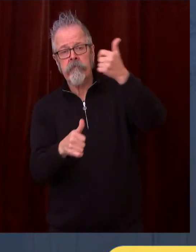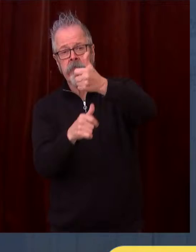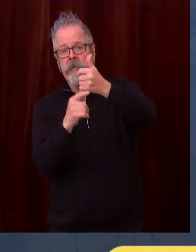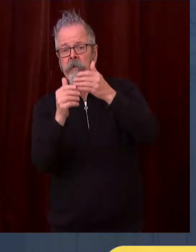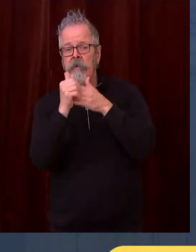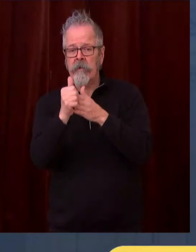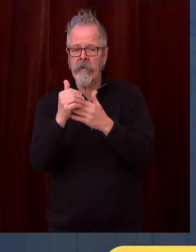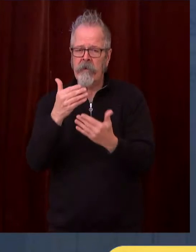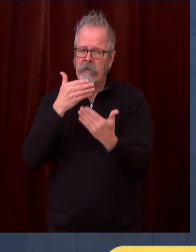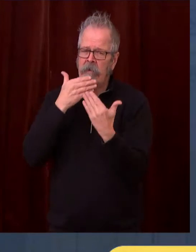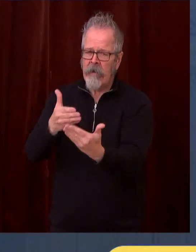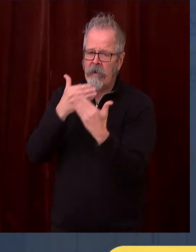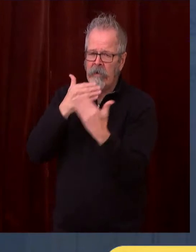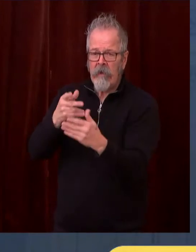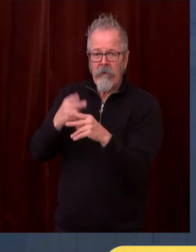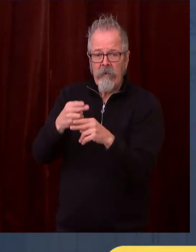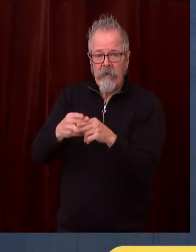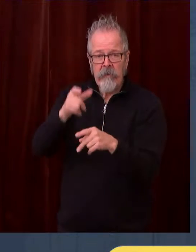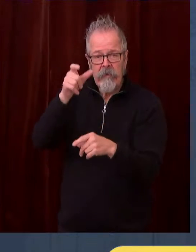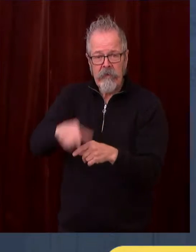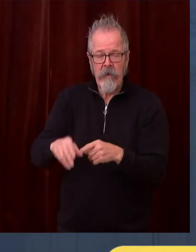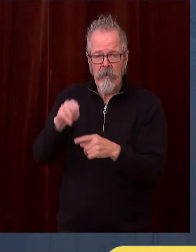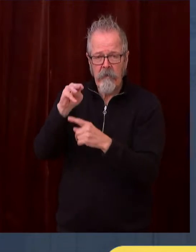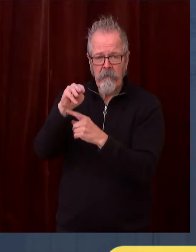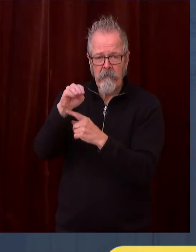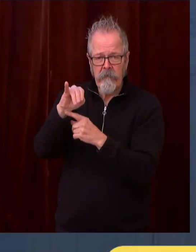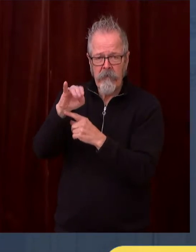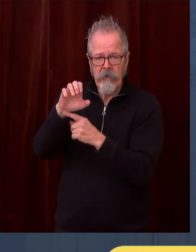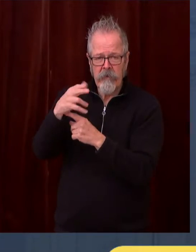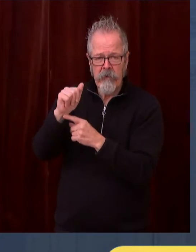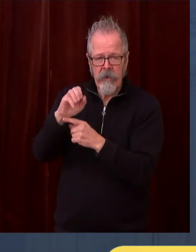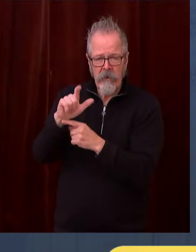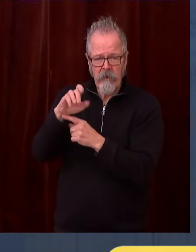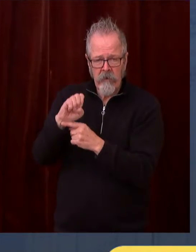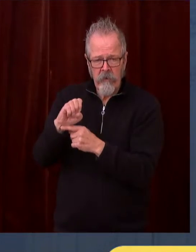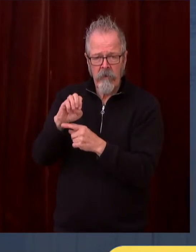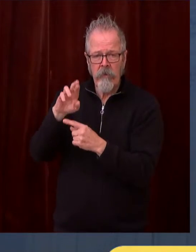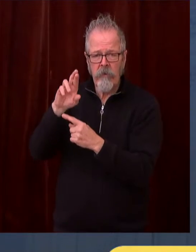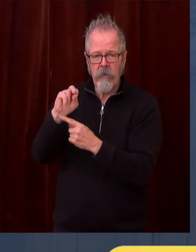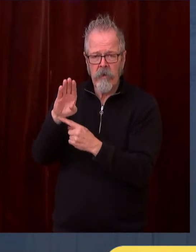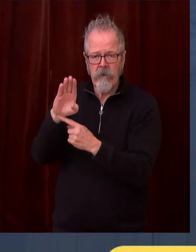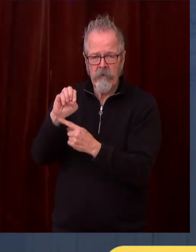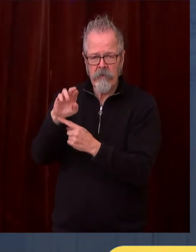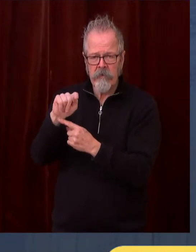questions, and the doctors and Michelle are also available for questions.